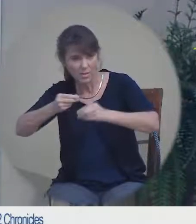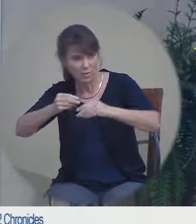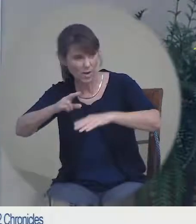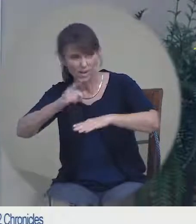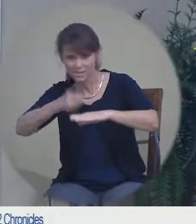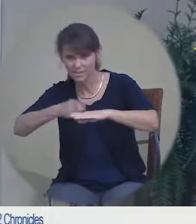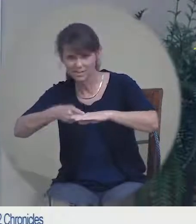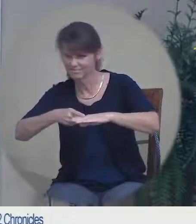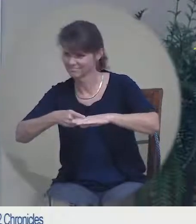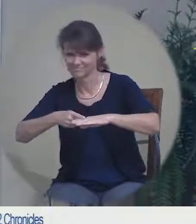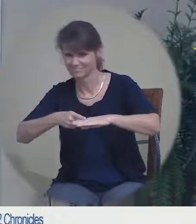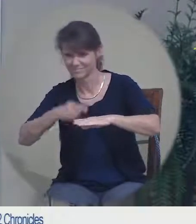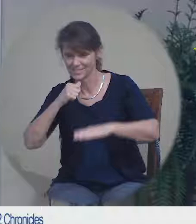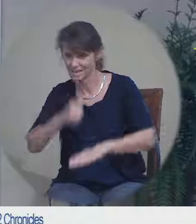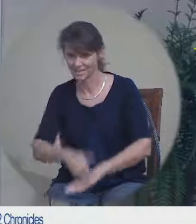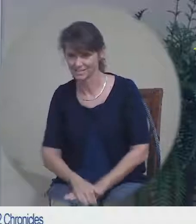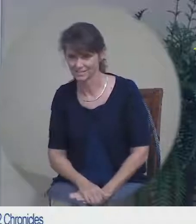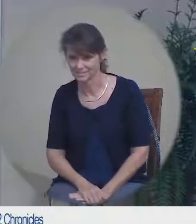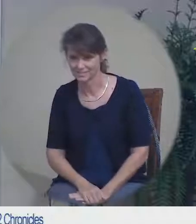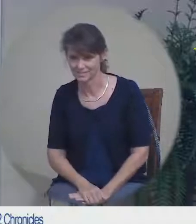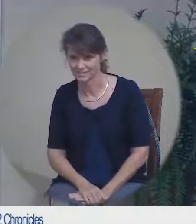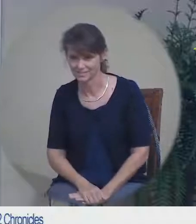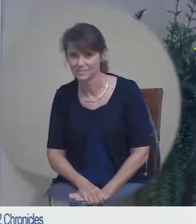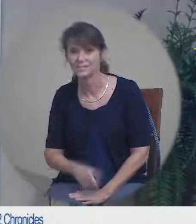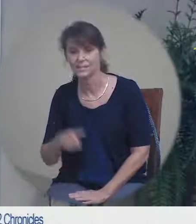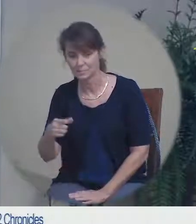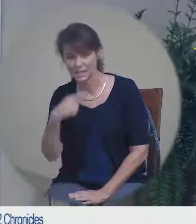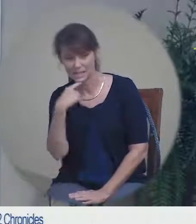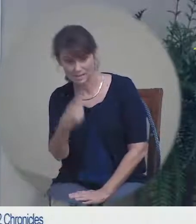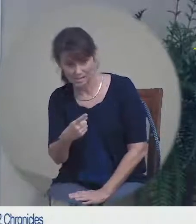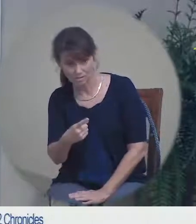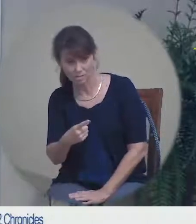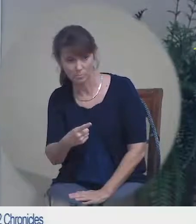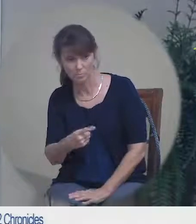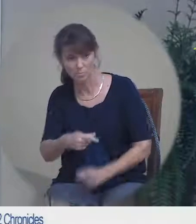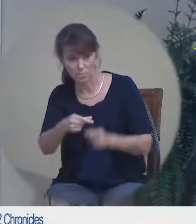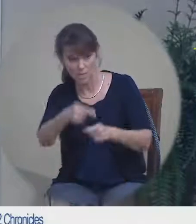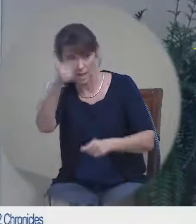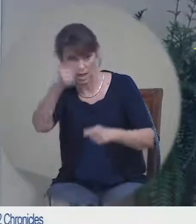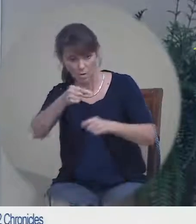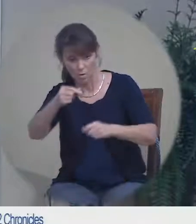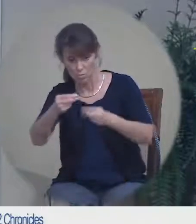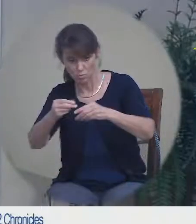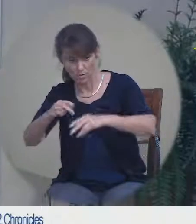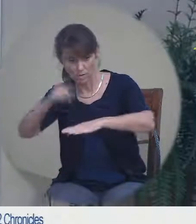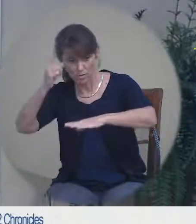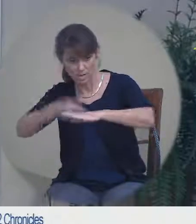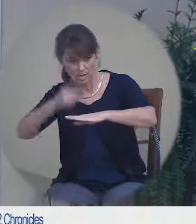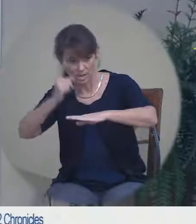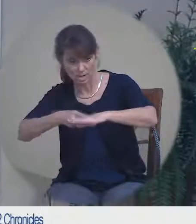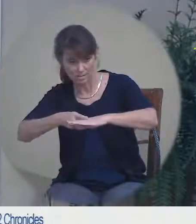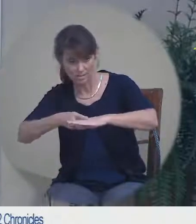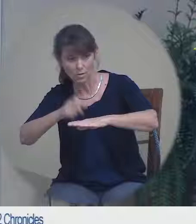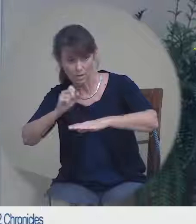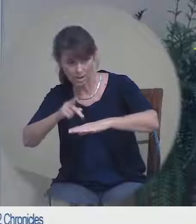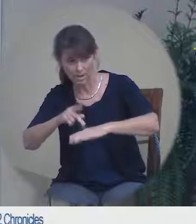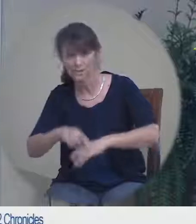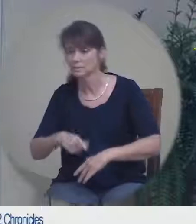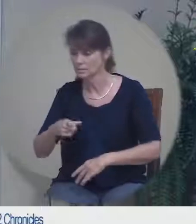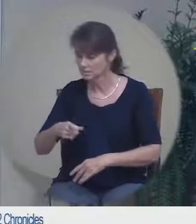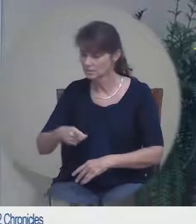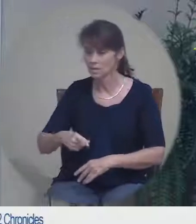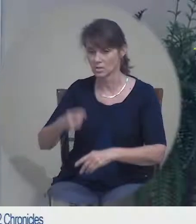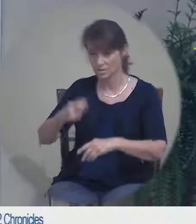weird sign anyway. But what he does, he strikes the ground 3 times. Elisha grows angry because he should have struck